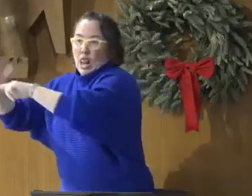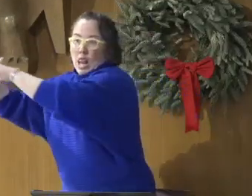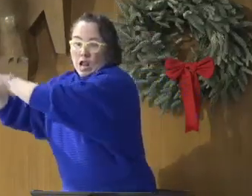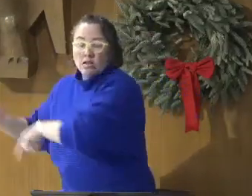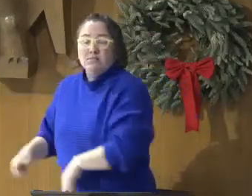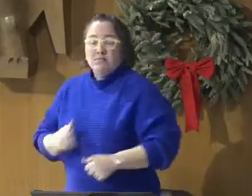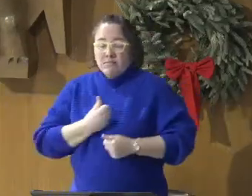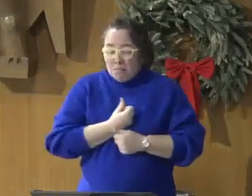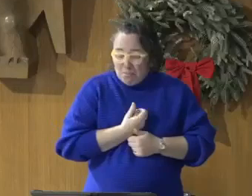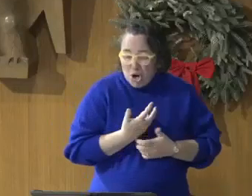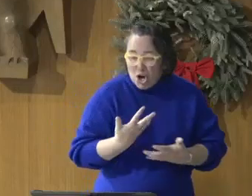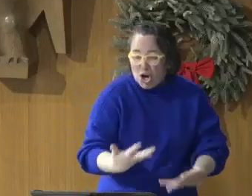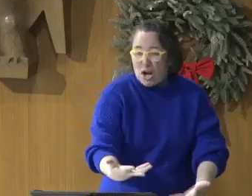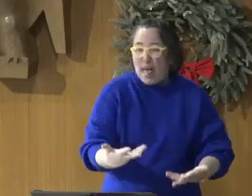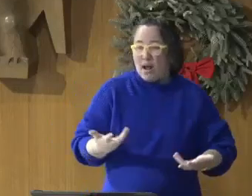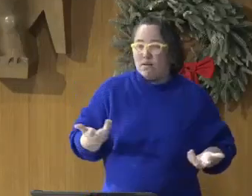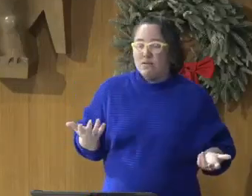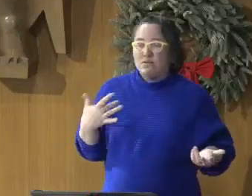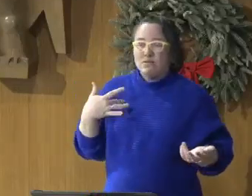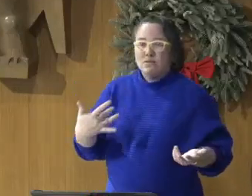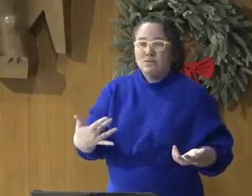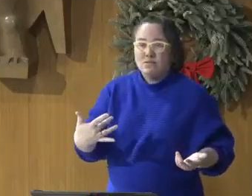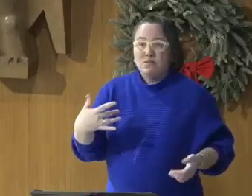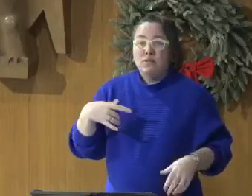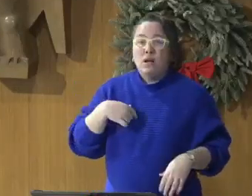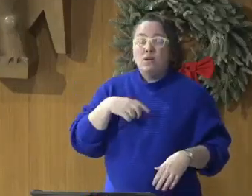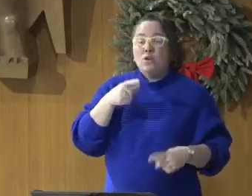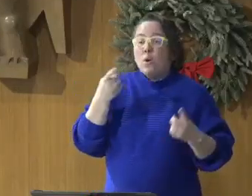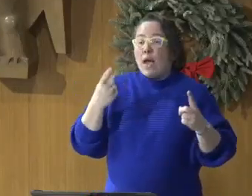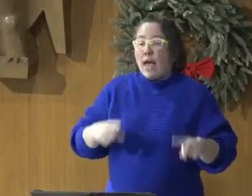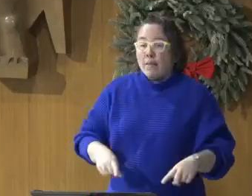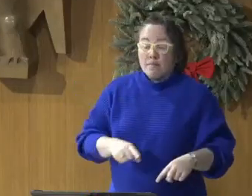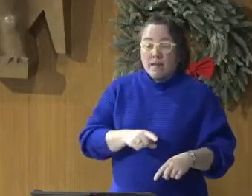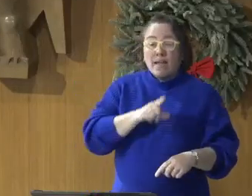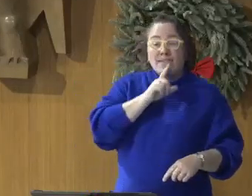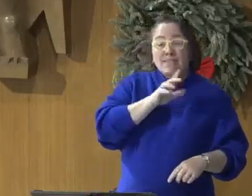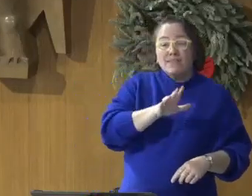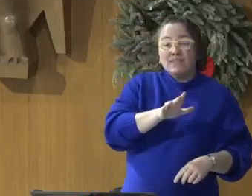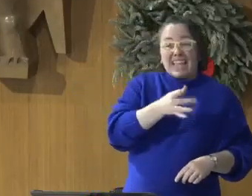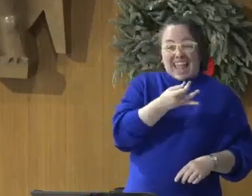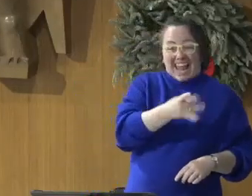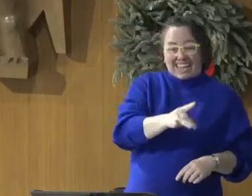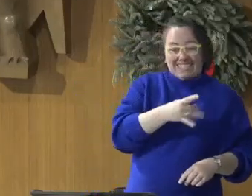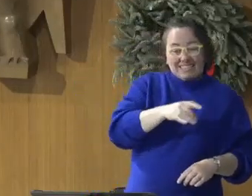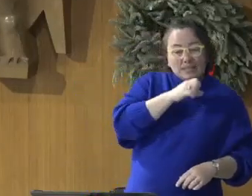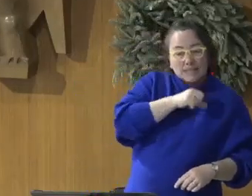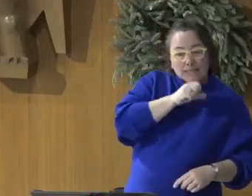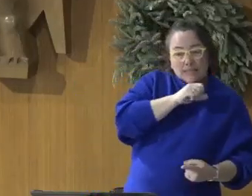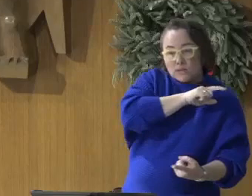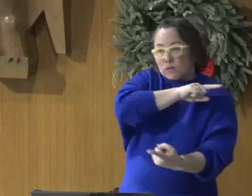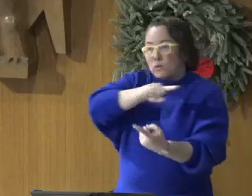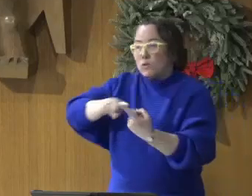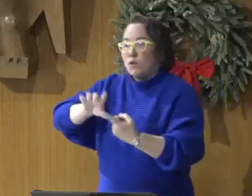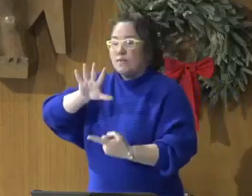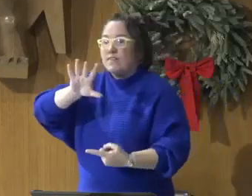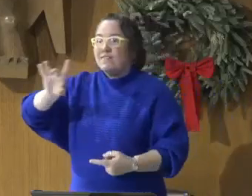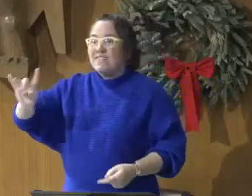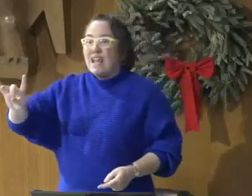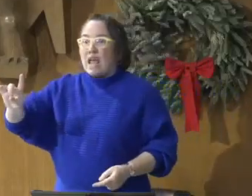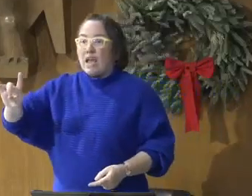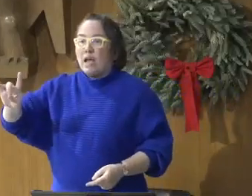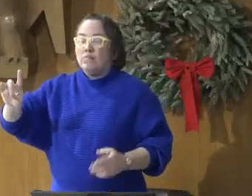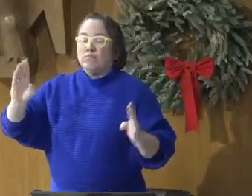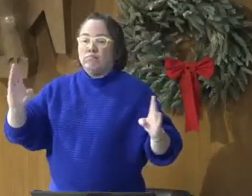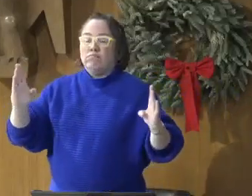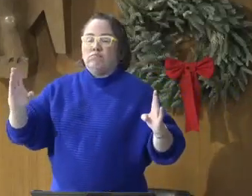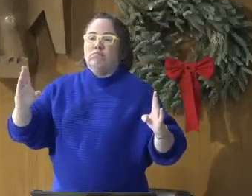58 are more likely than not to experience burnout, especially if they're just getting started.